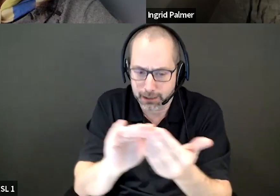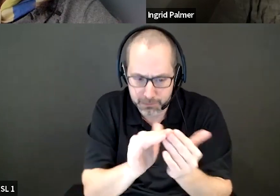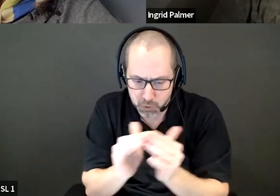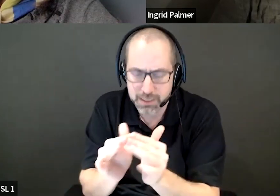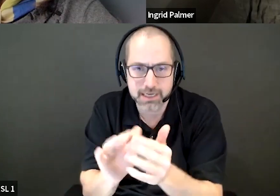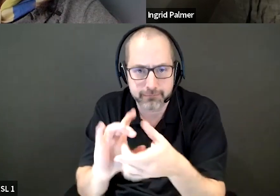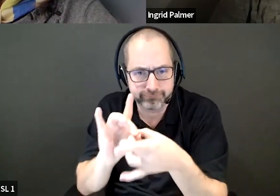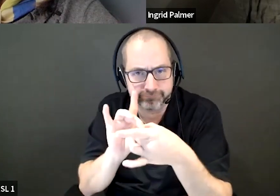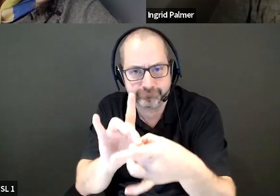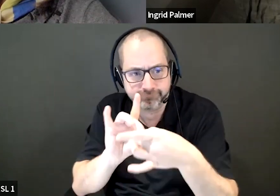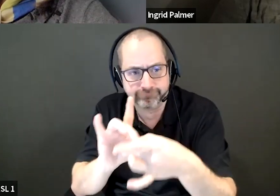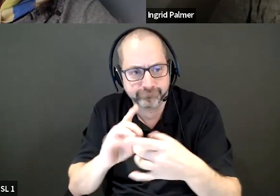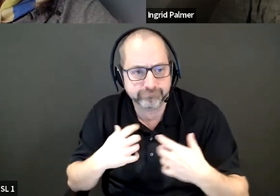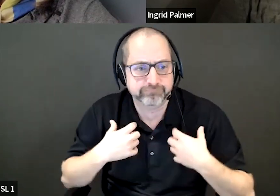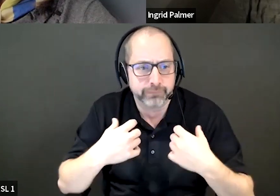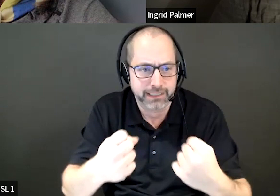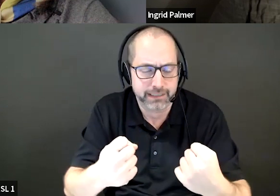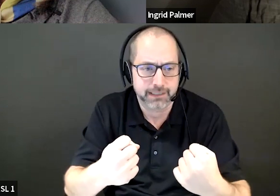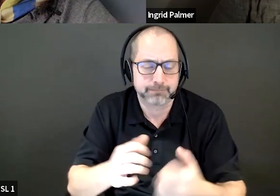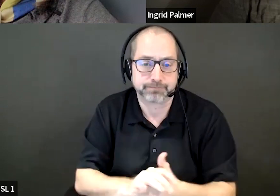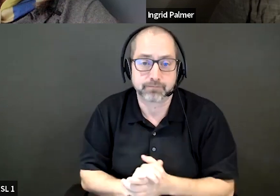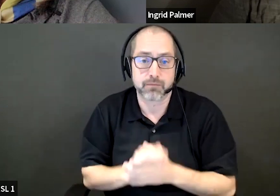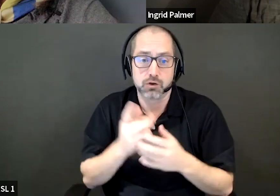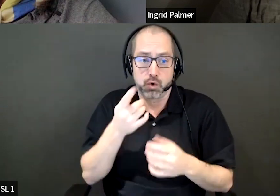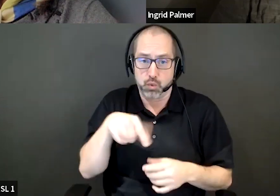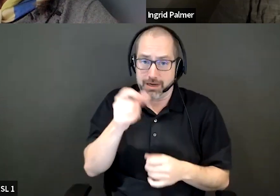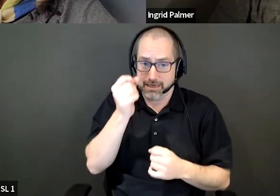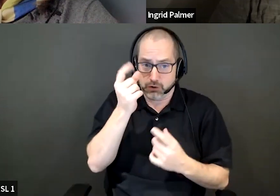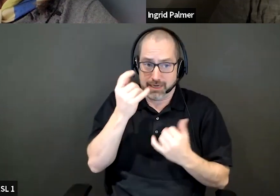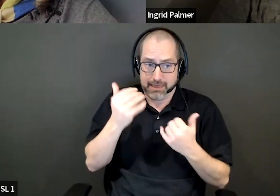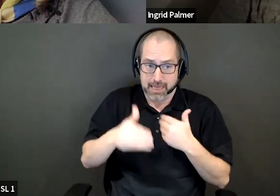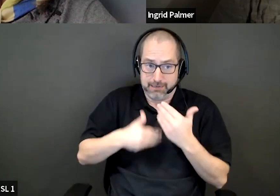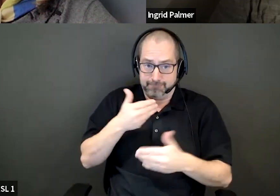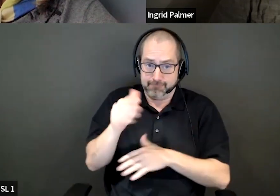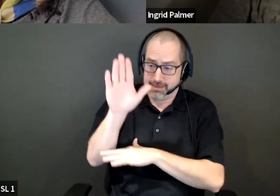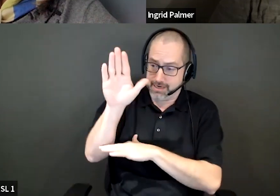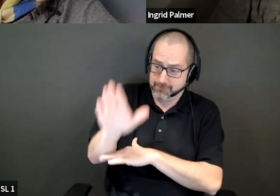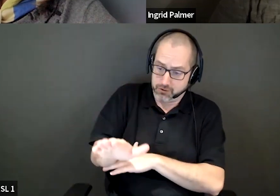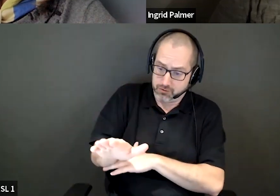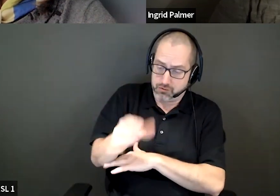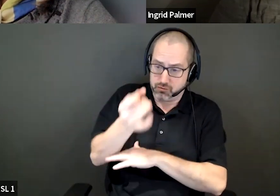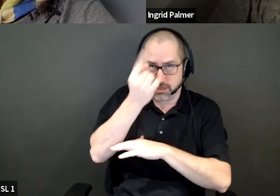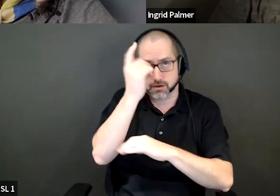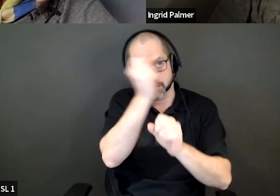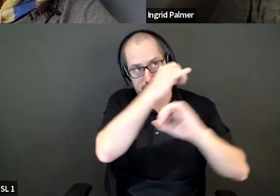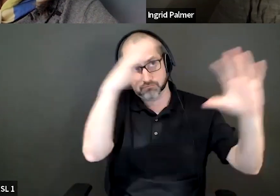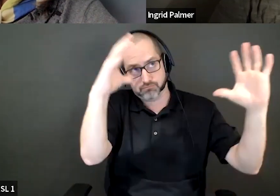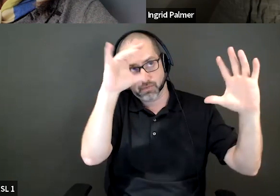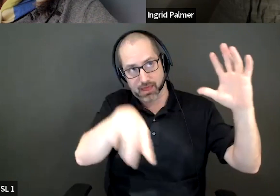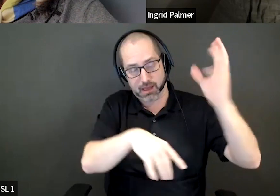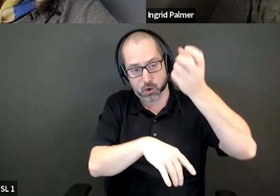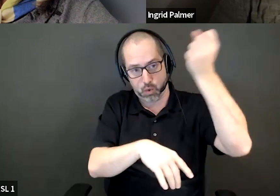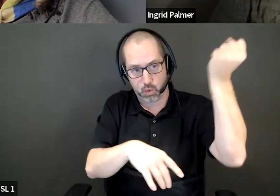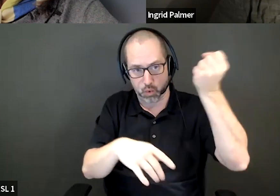it's in this understanding that we move through this afternoon's agenda, and we will hold